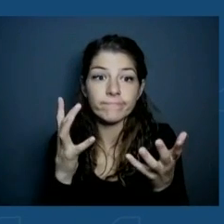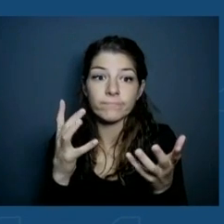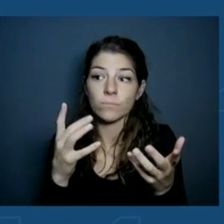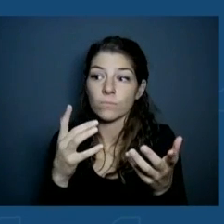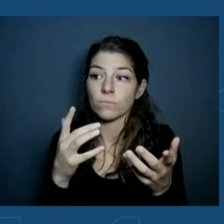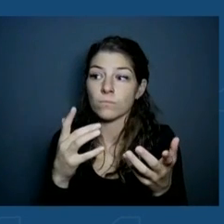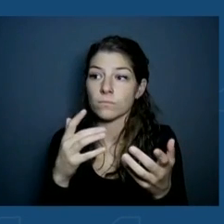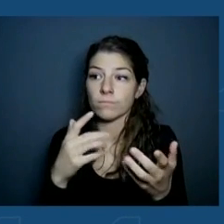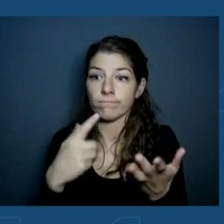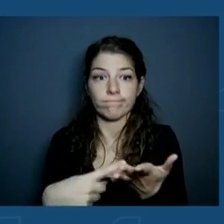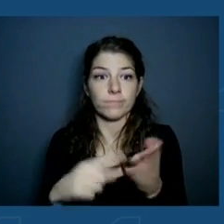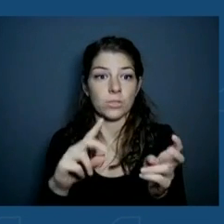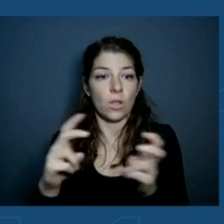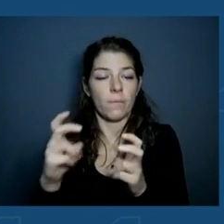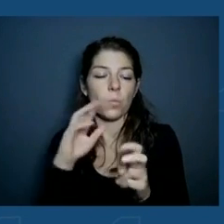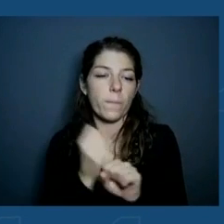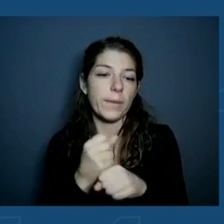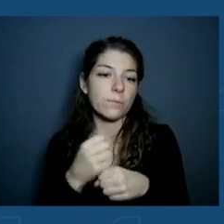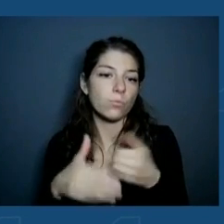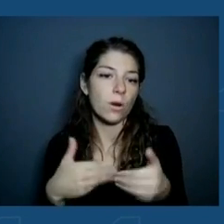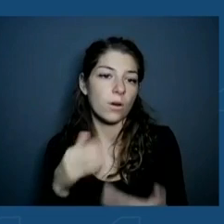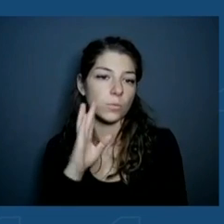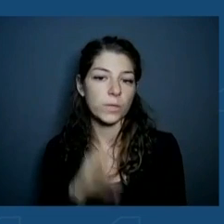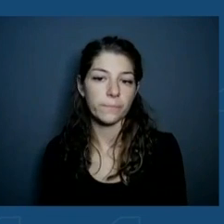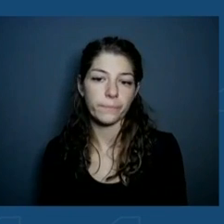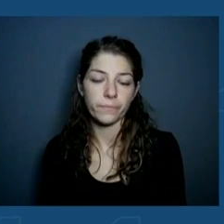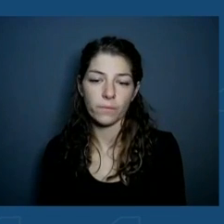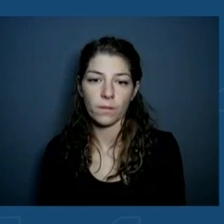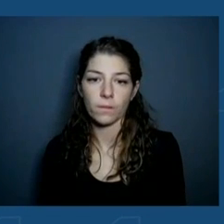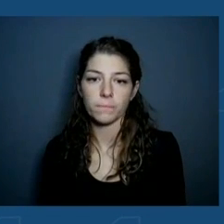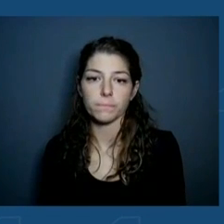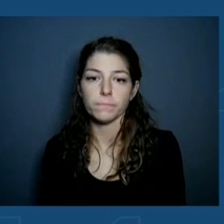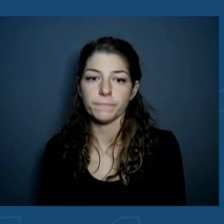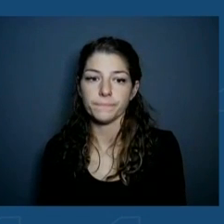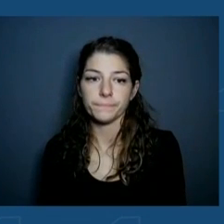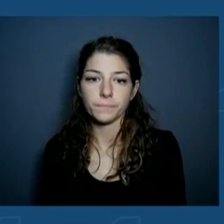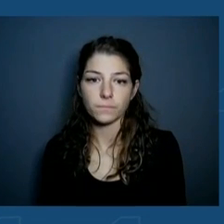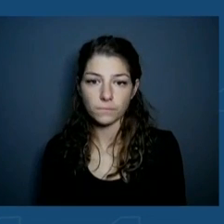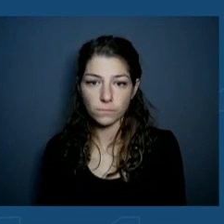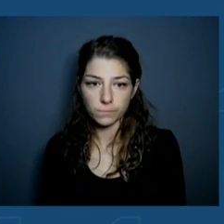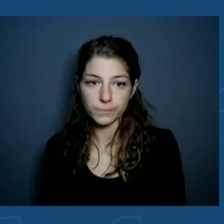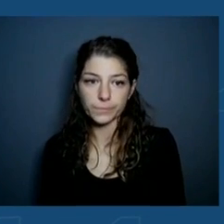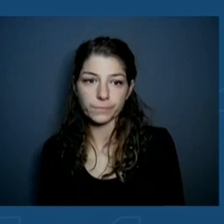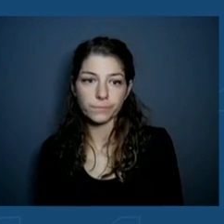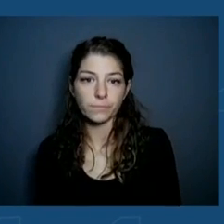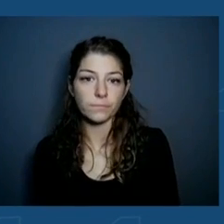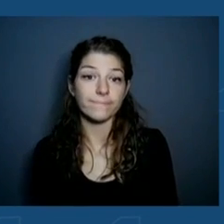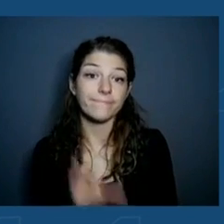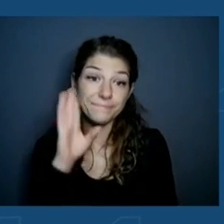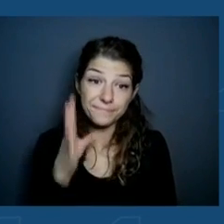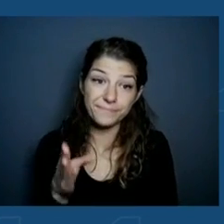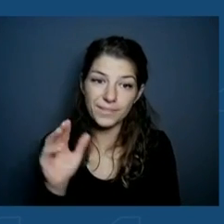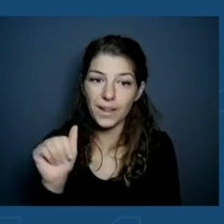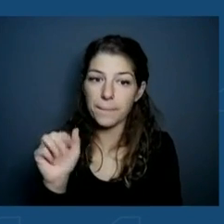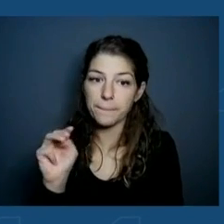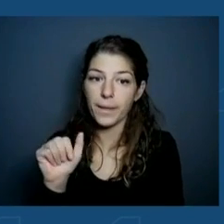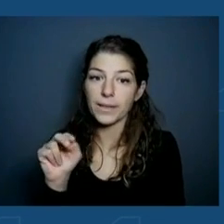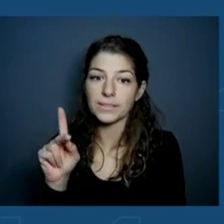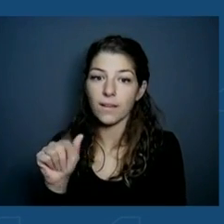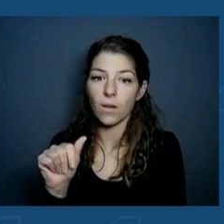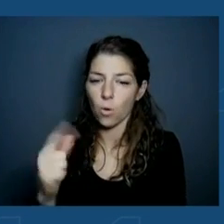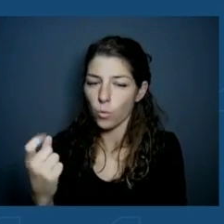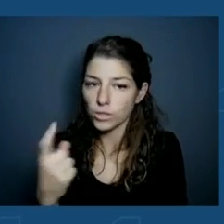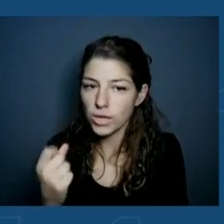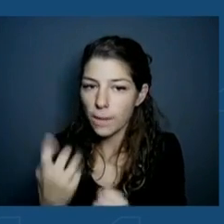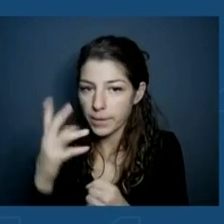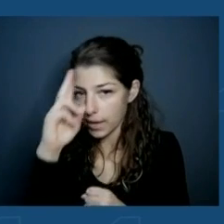the progress we need. Any other on topics? Hi, Hi, Amanda Oh, Davis. you had a question about how many hospitalizations,